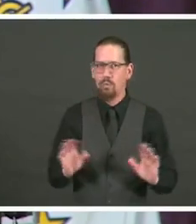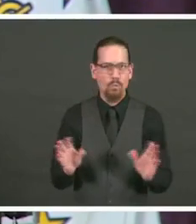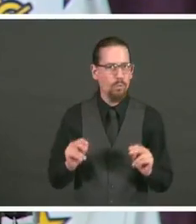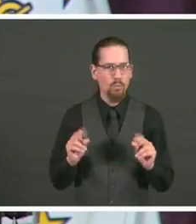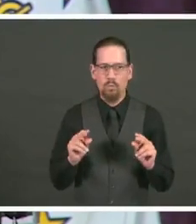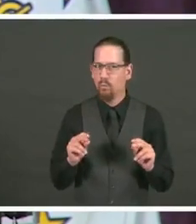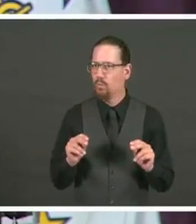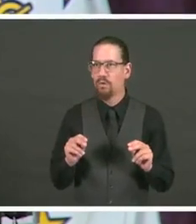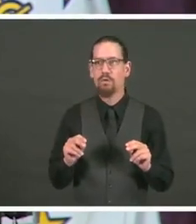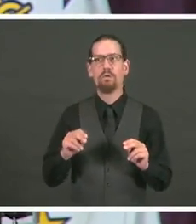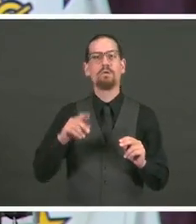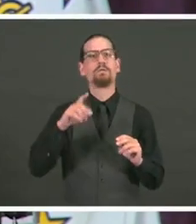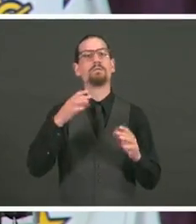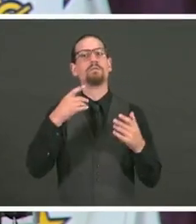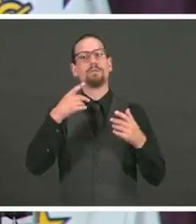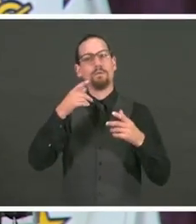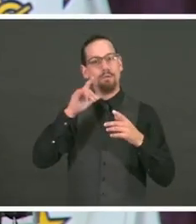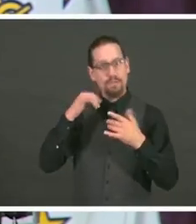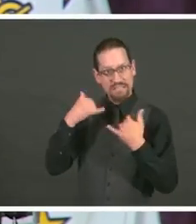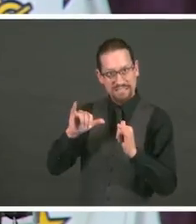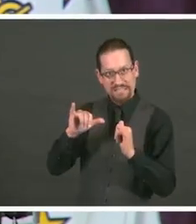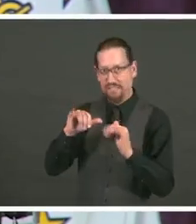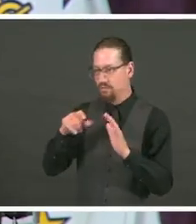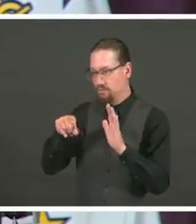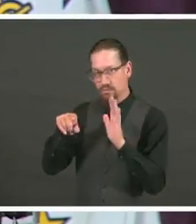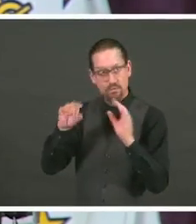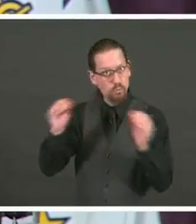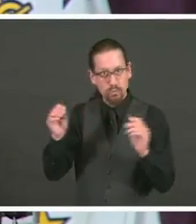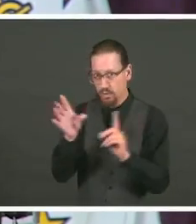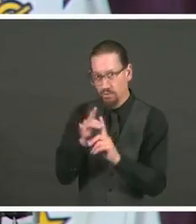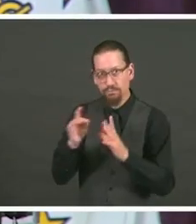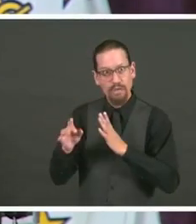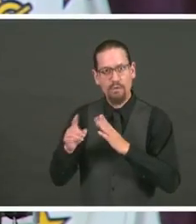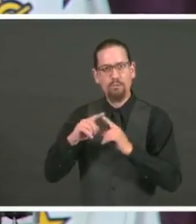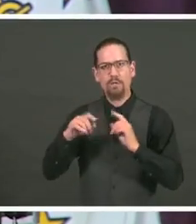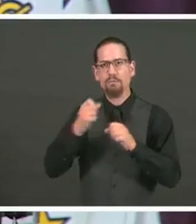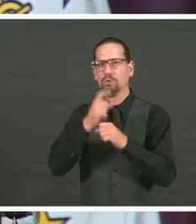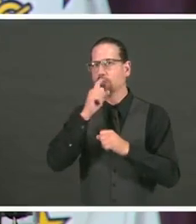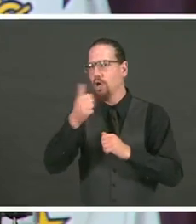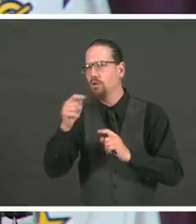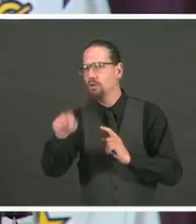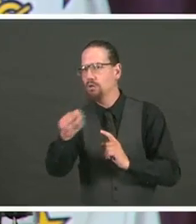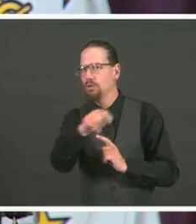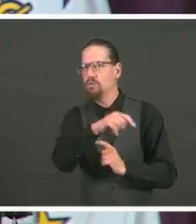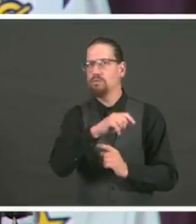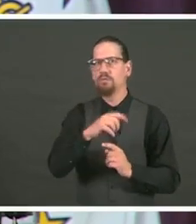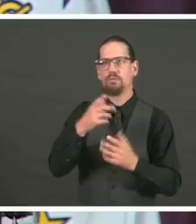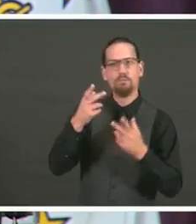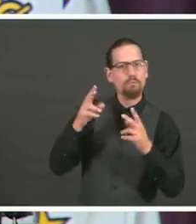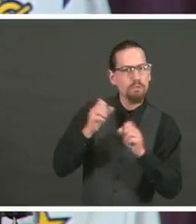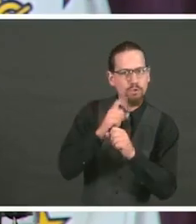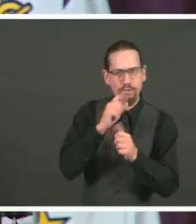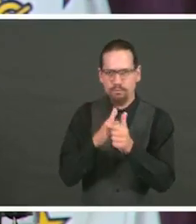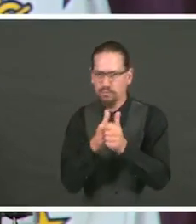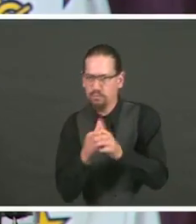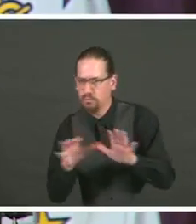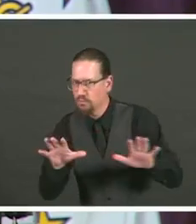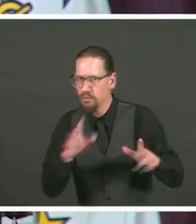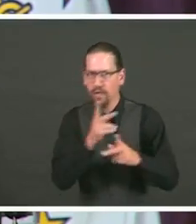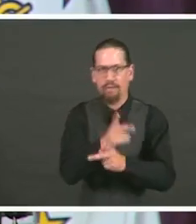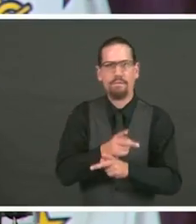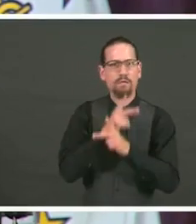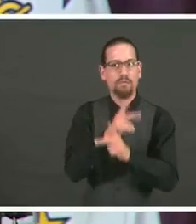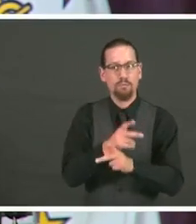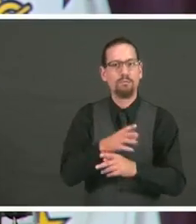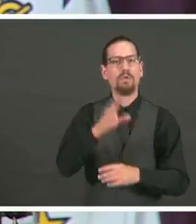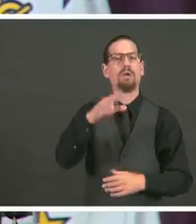on in that age group. I want to make a plug for you to download and use your Crush COVID app.